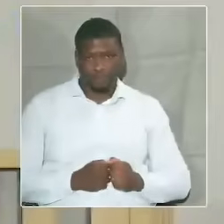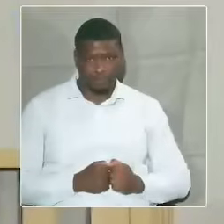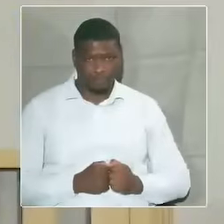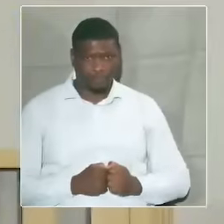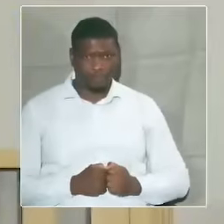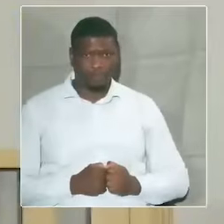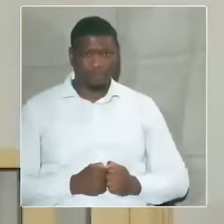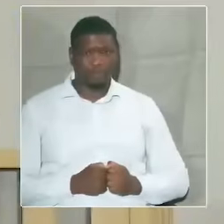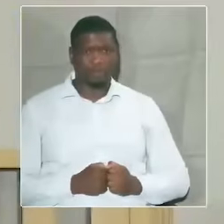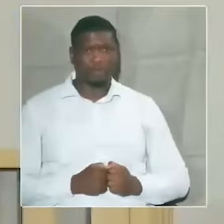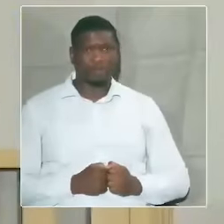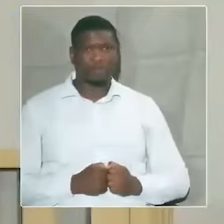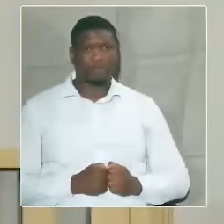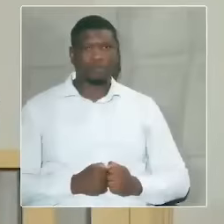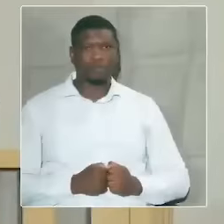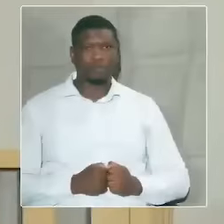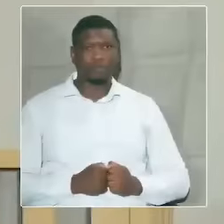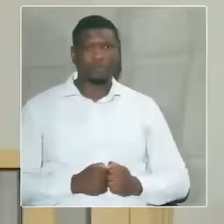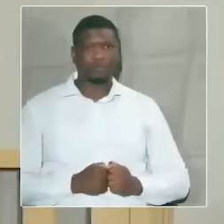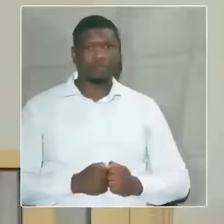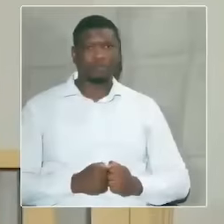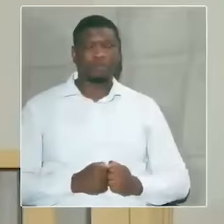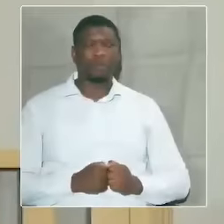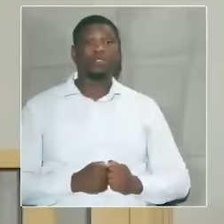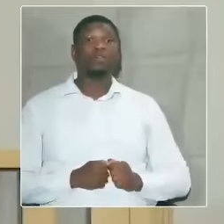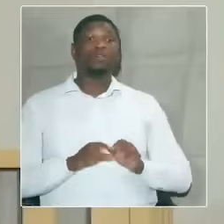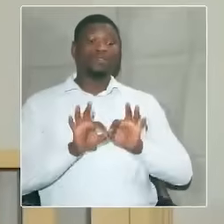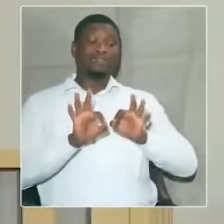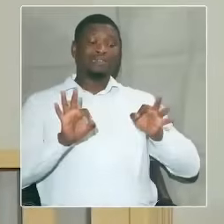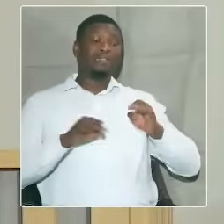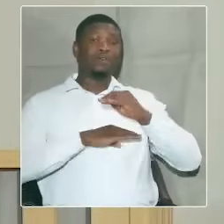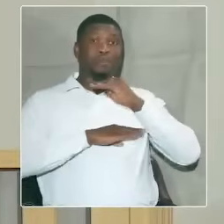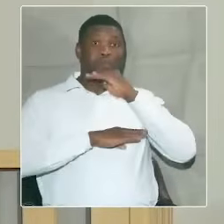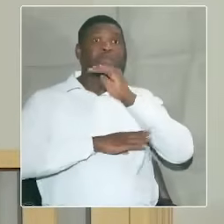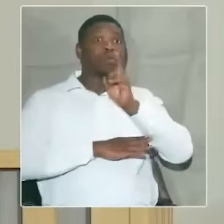with Mr. Matlala? So what exactly does this mean?